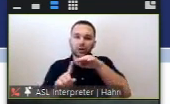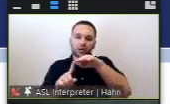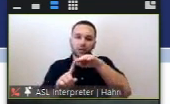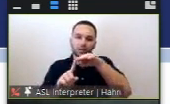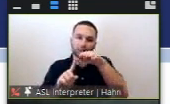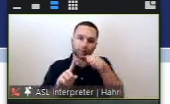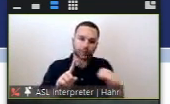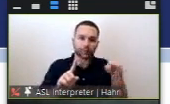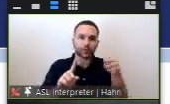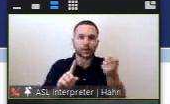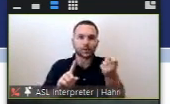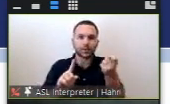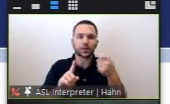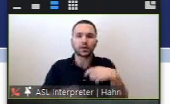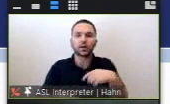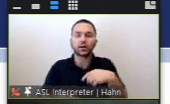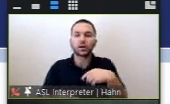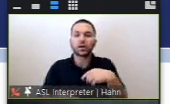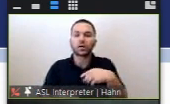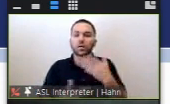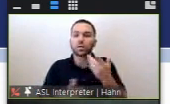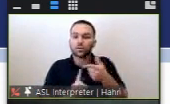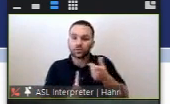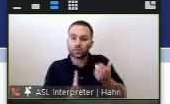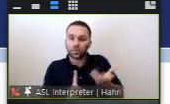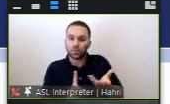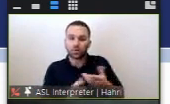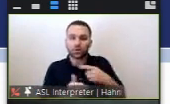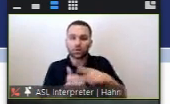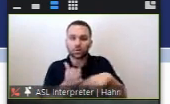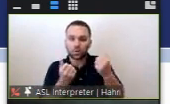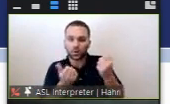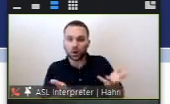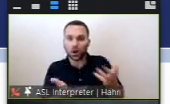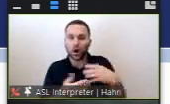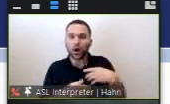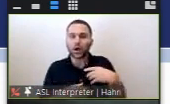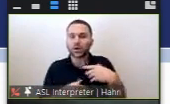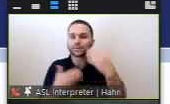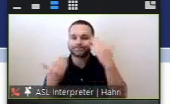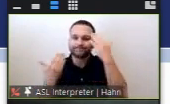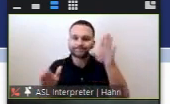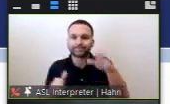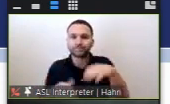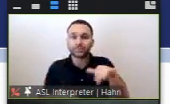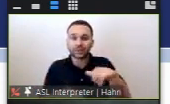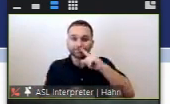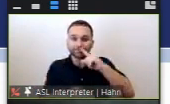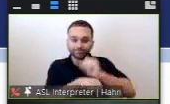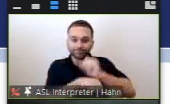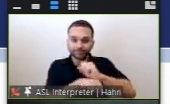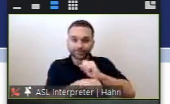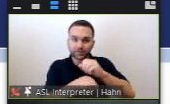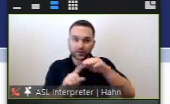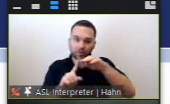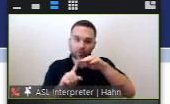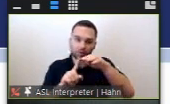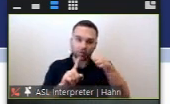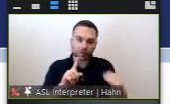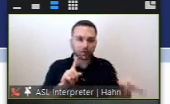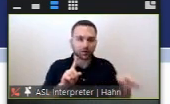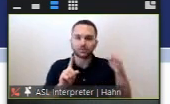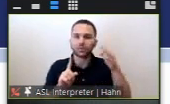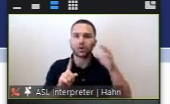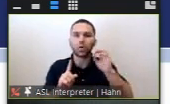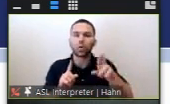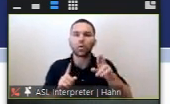It's difficult to know right now if that is a true decreasing trend at this point, or if that's really just a holiday weekend